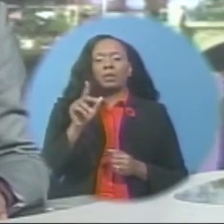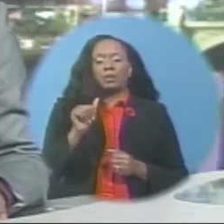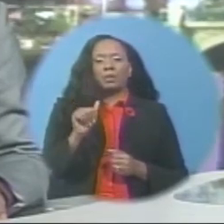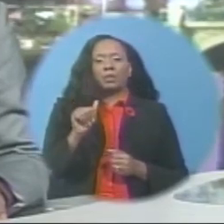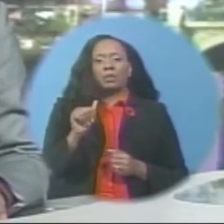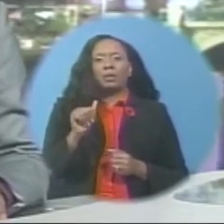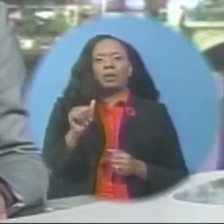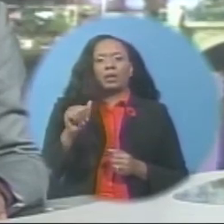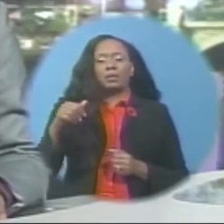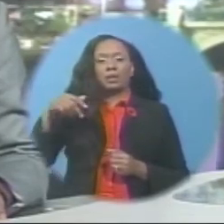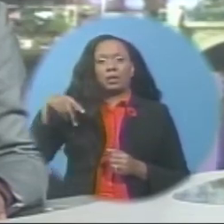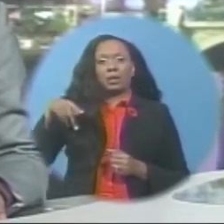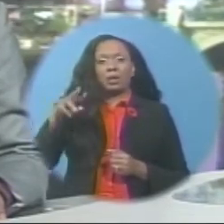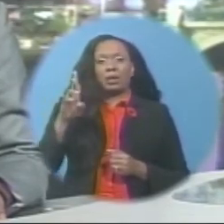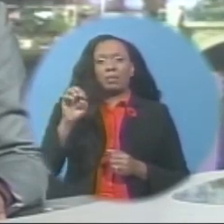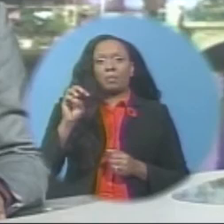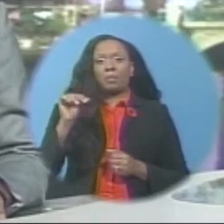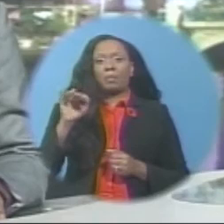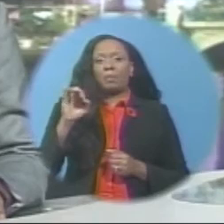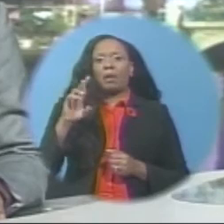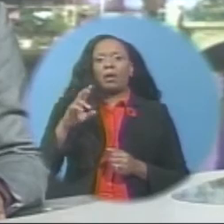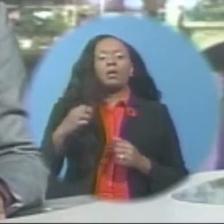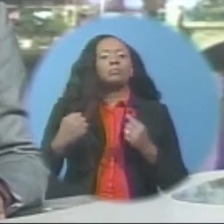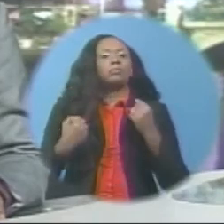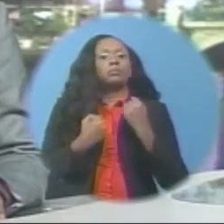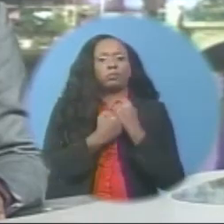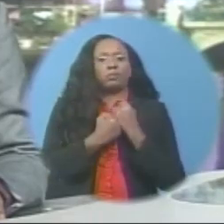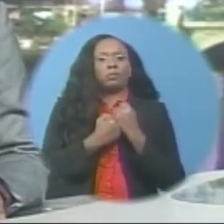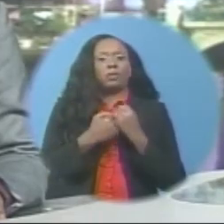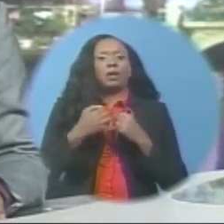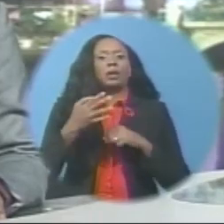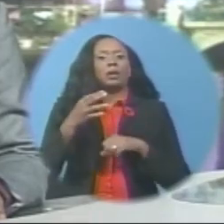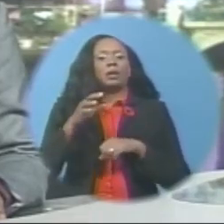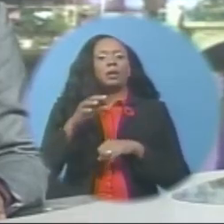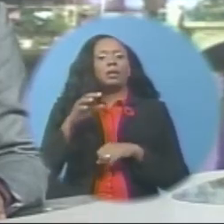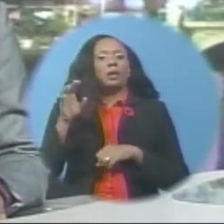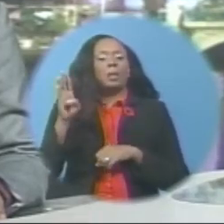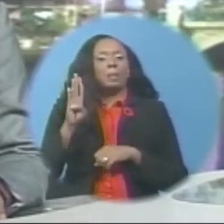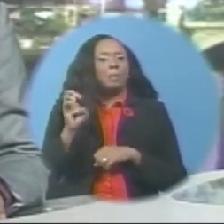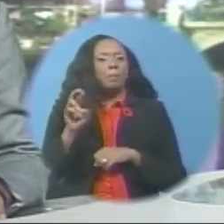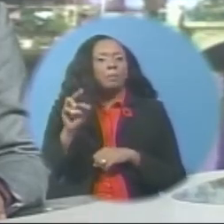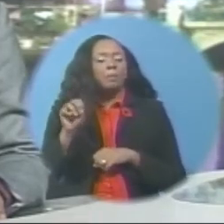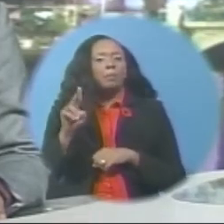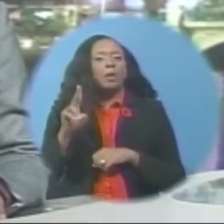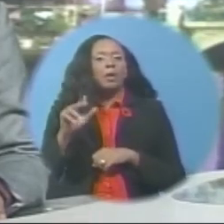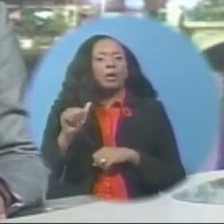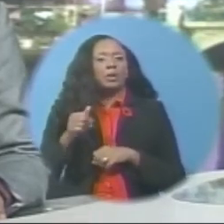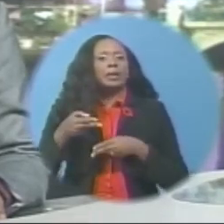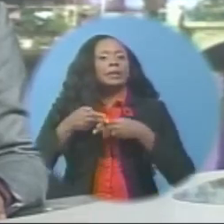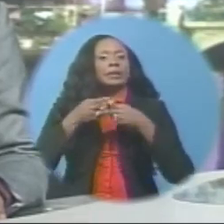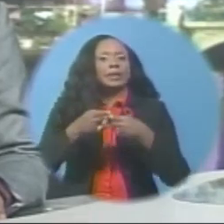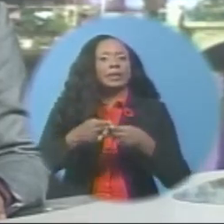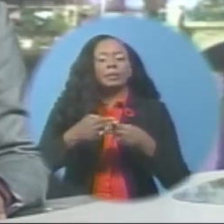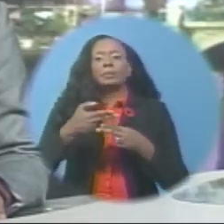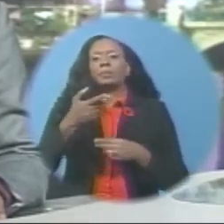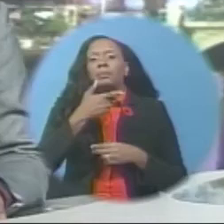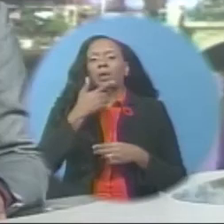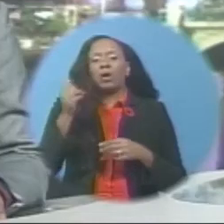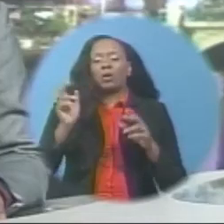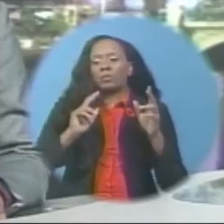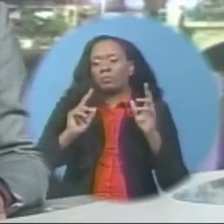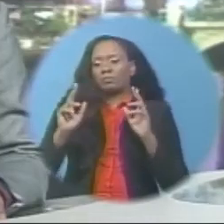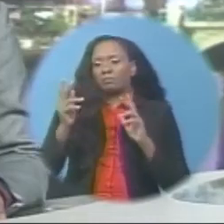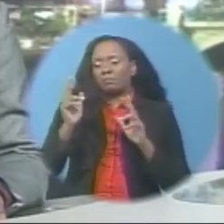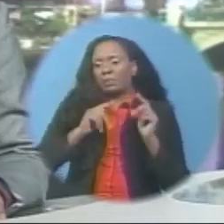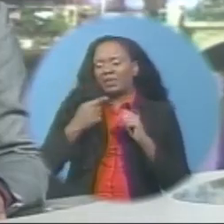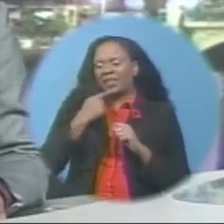island's reputation after the release of millions of files that painted it as a tax haven. David Burt made it clear Bermuda is not